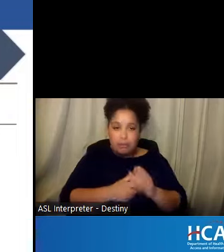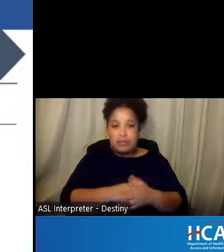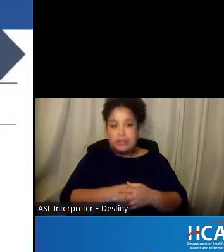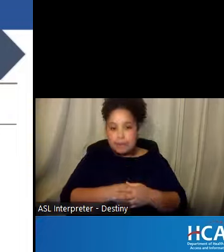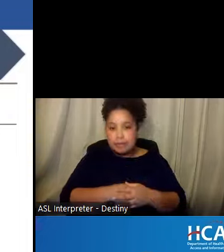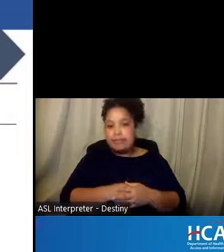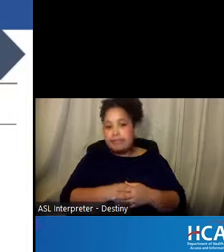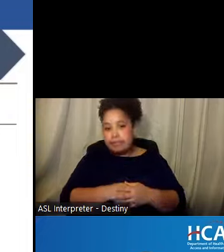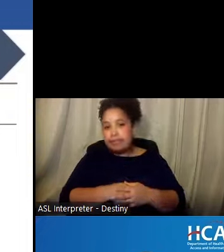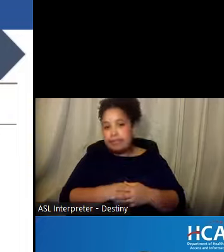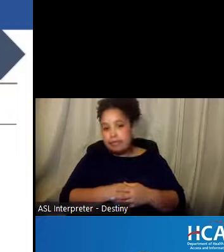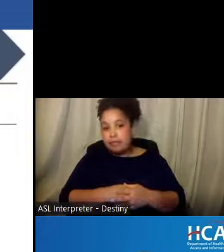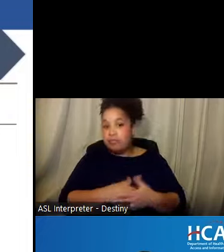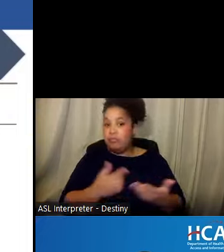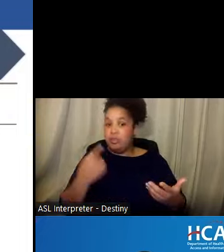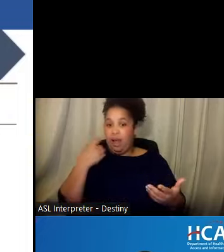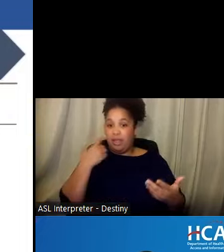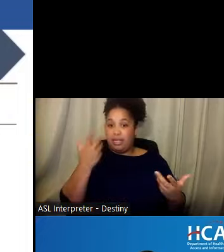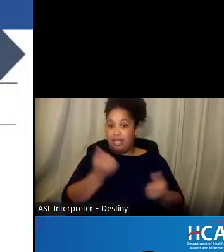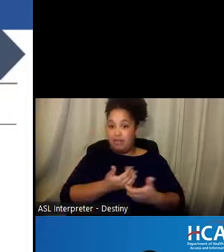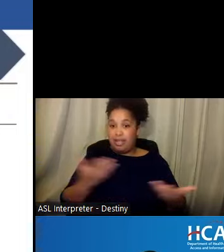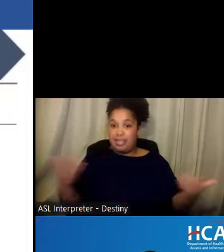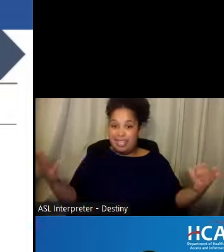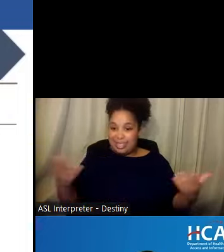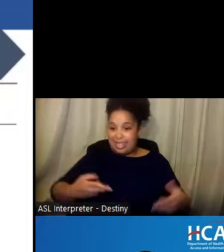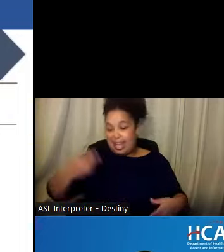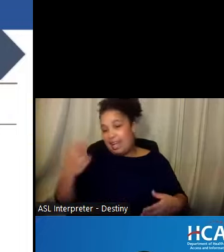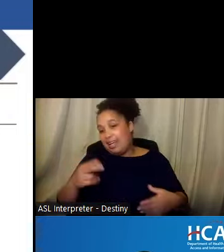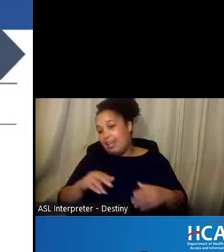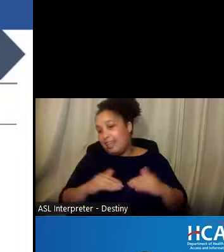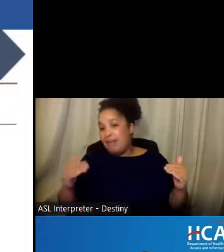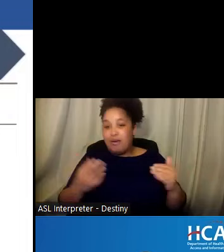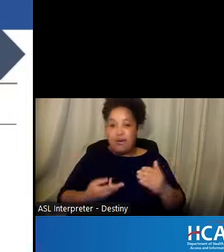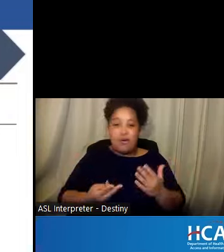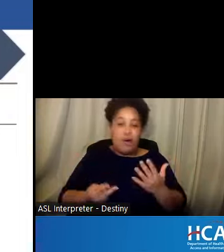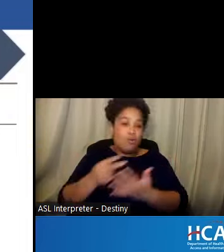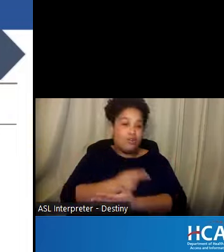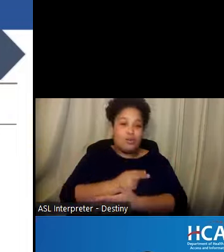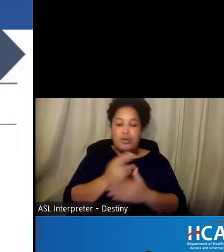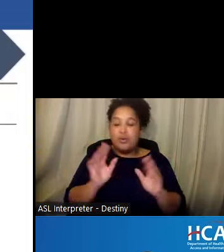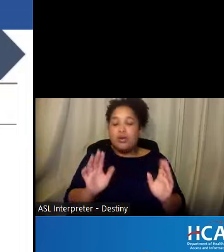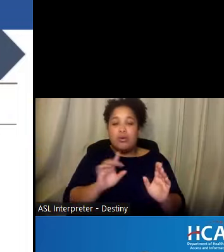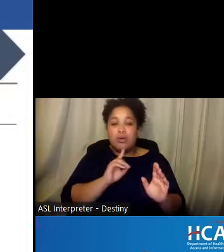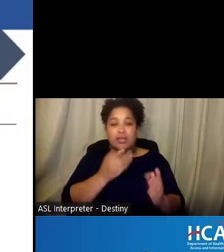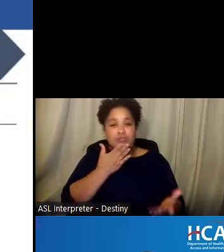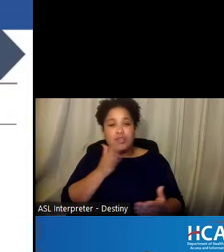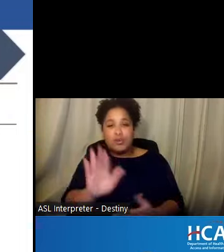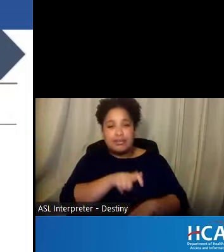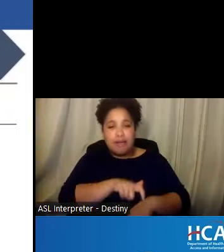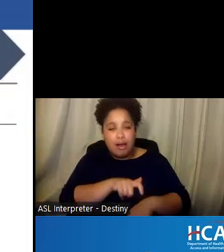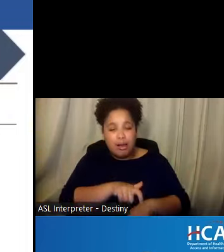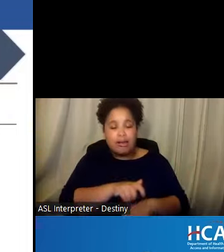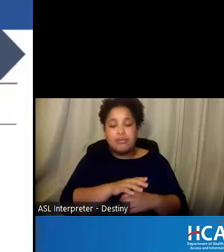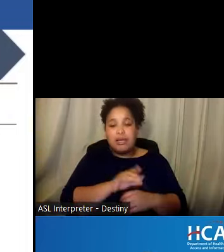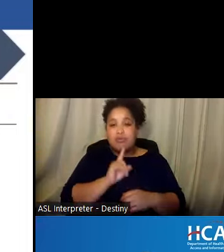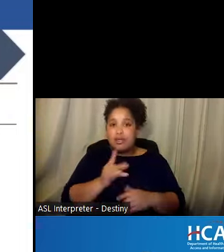So I think that's really what I had as a very high-level overview. Once again, I appreciate your time, and I'm